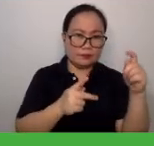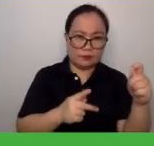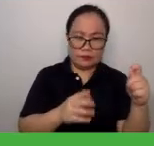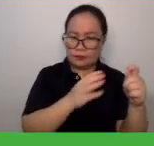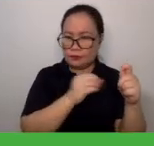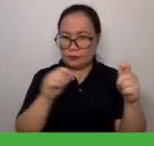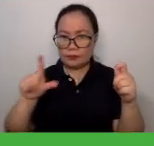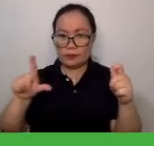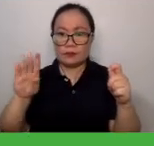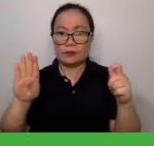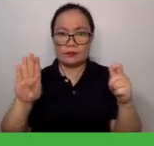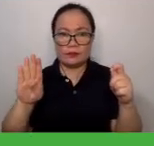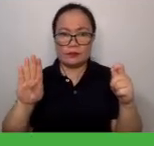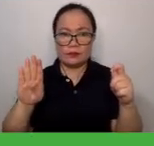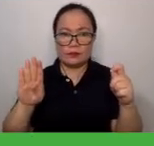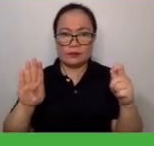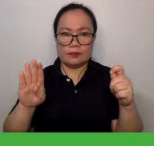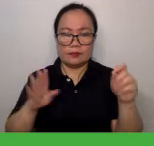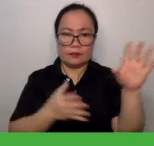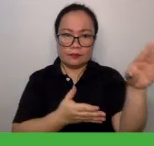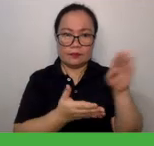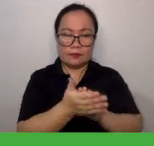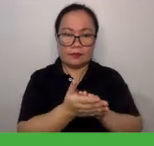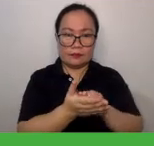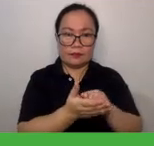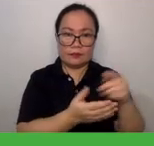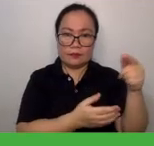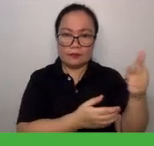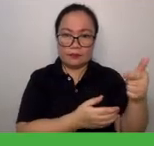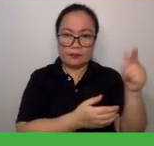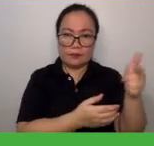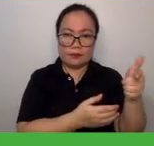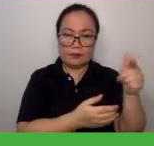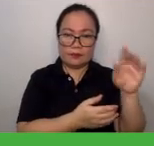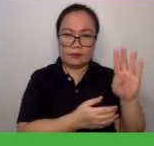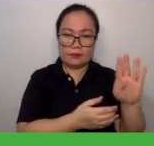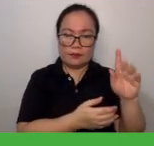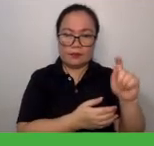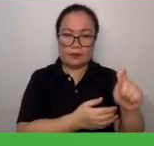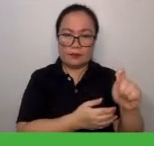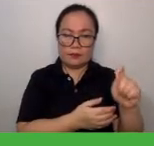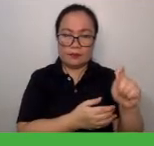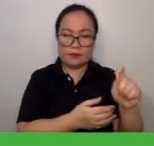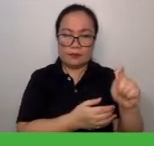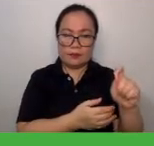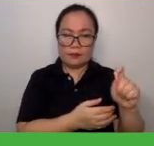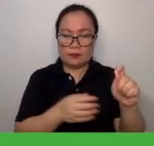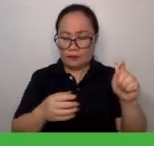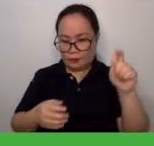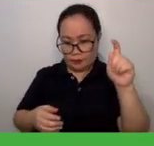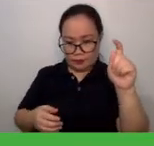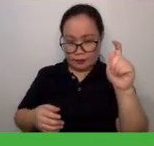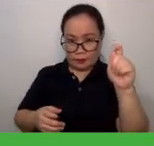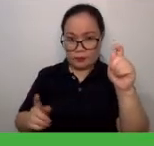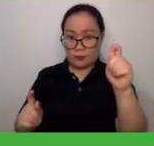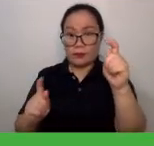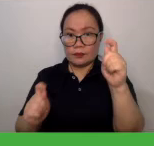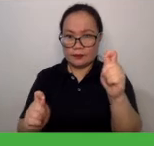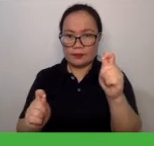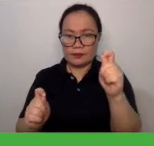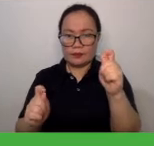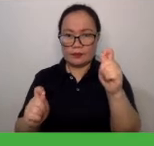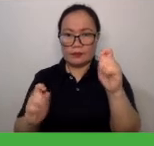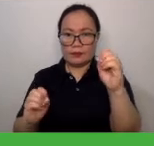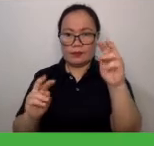copy your given, 24 ton. And then, so, since ton ito, dapat tons din yung nasa